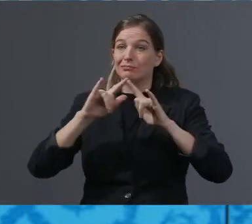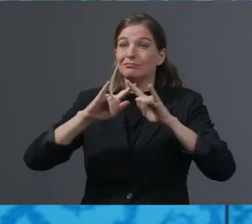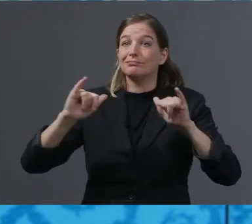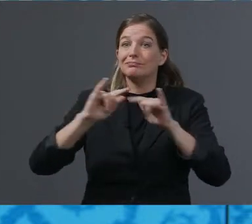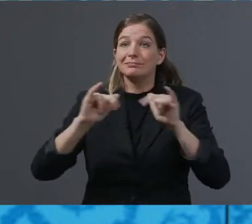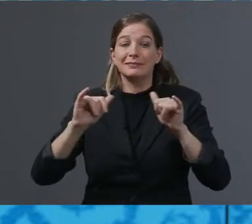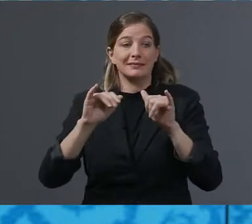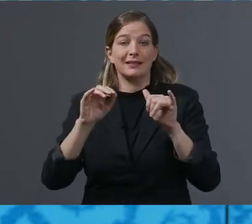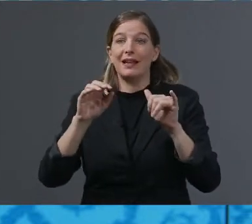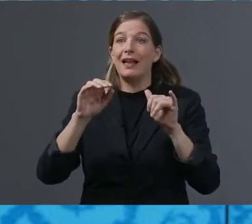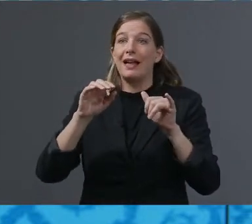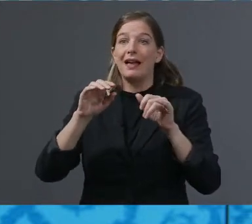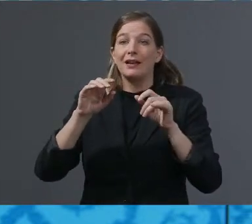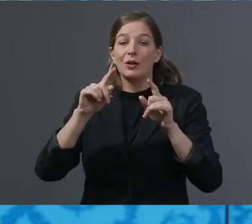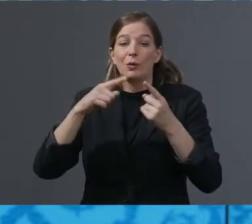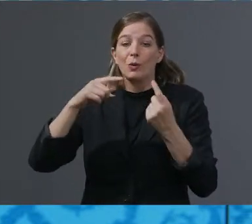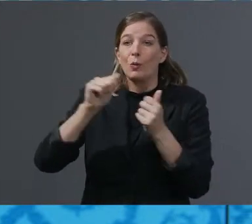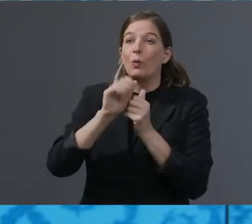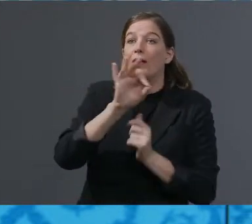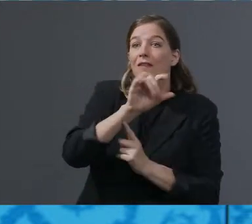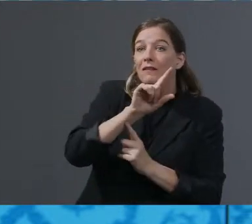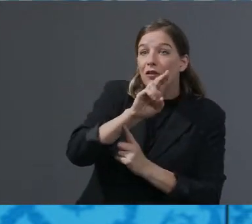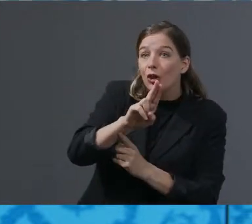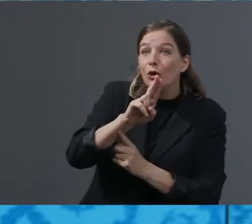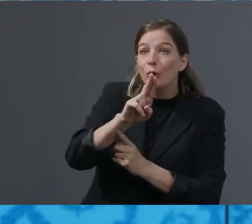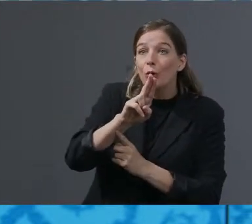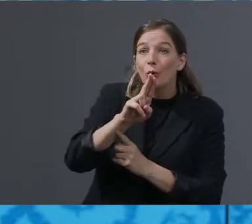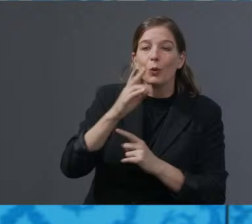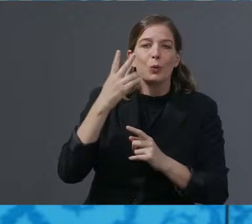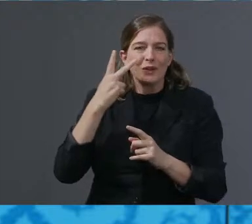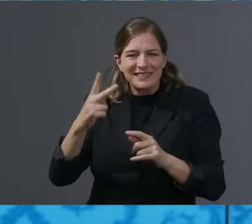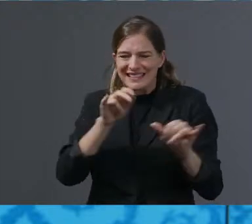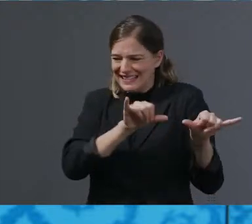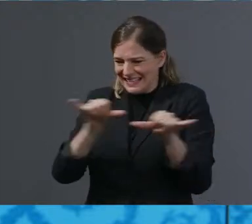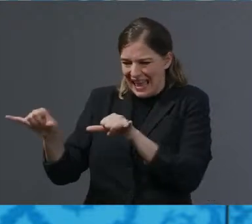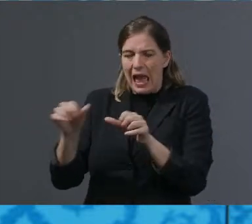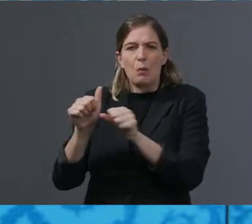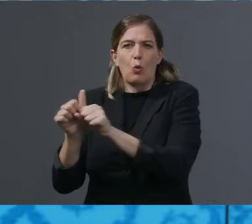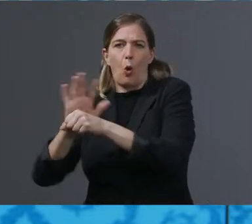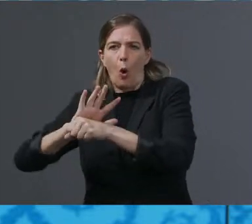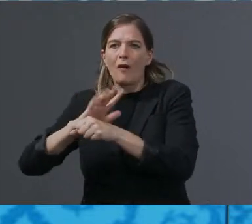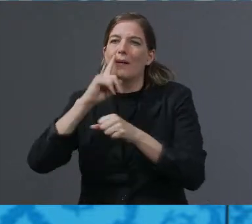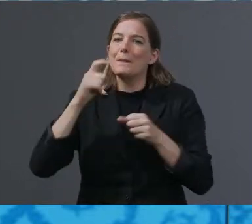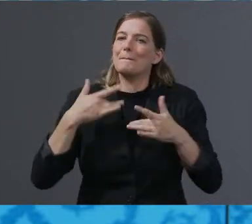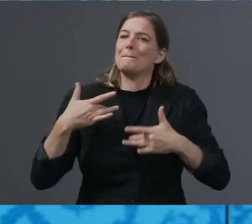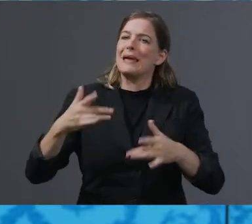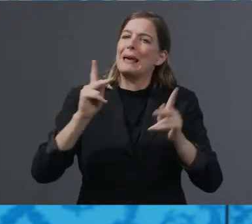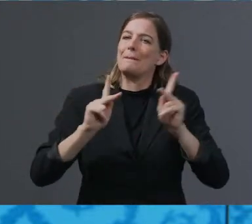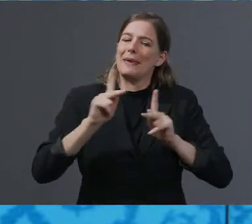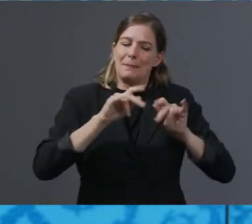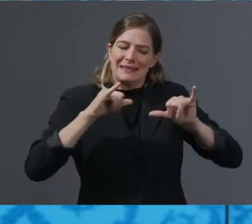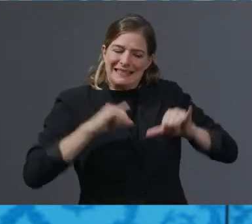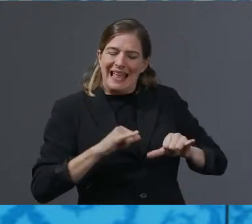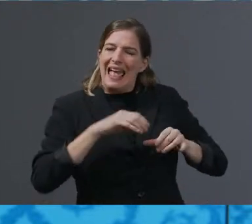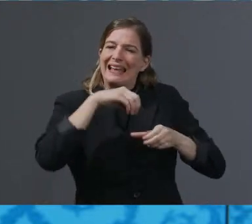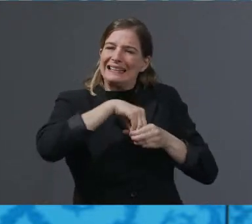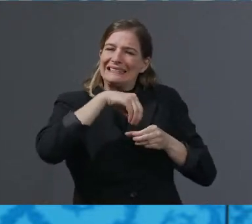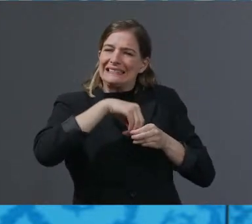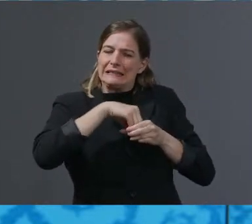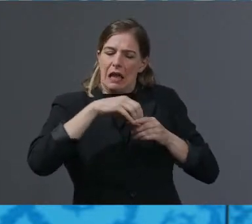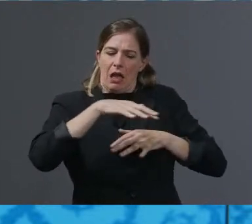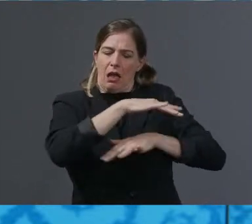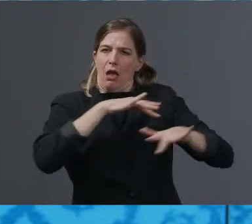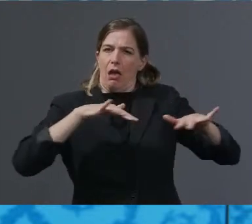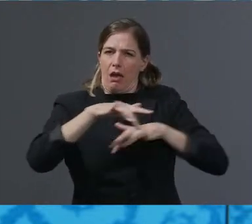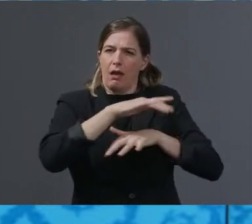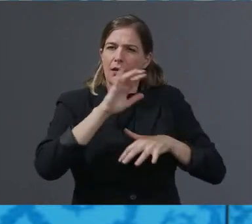in the summer. It could be any one of these issues. We've seen problems over the course of the last several months. We've addressed